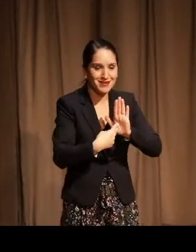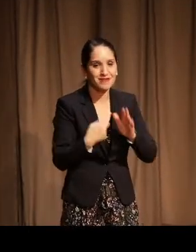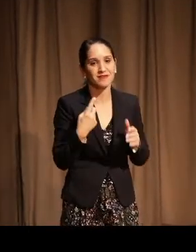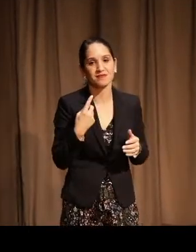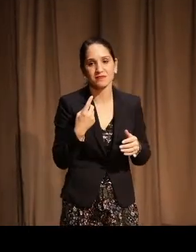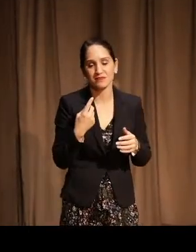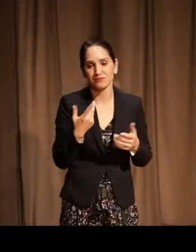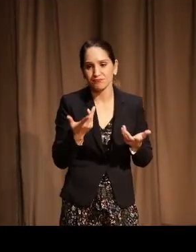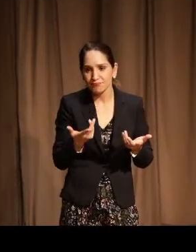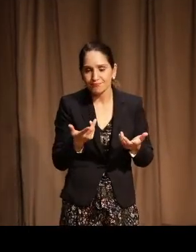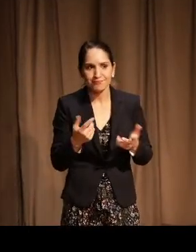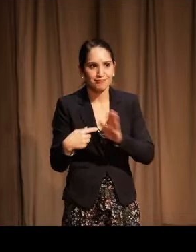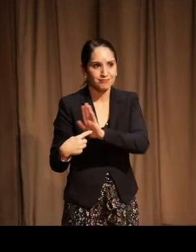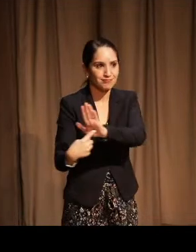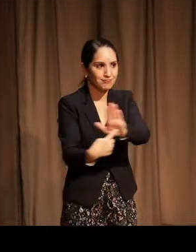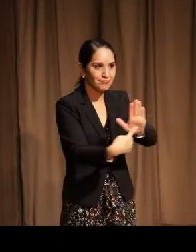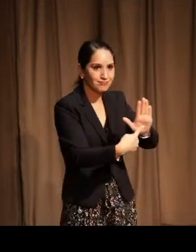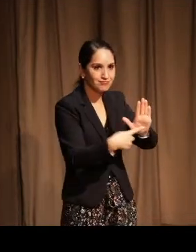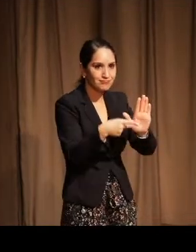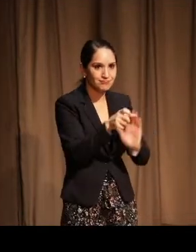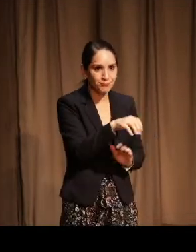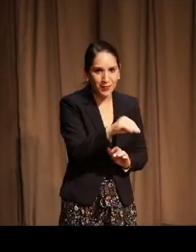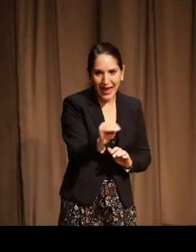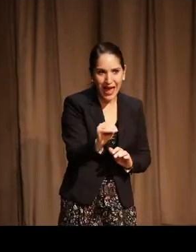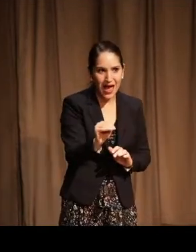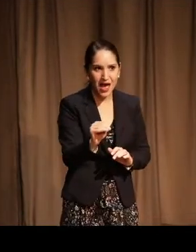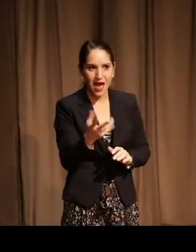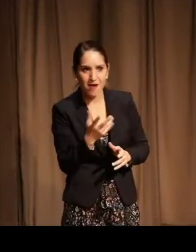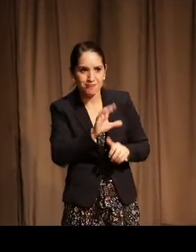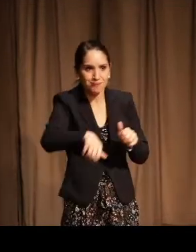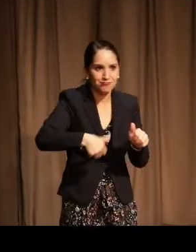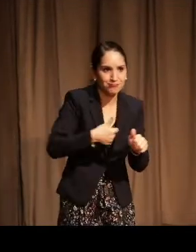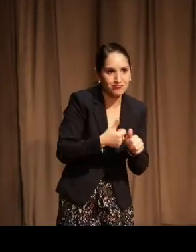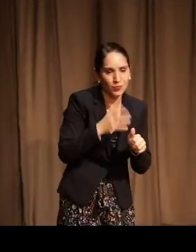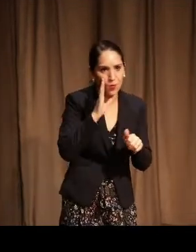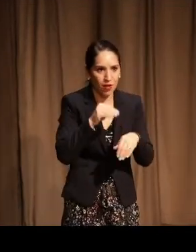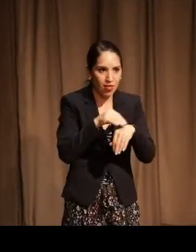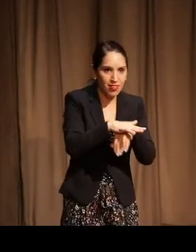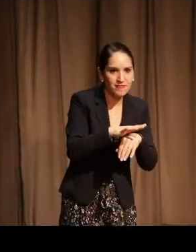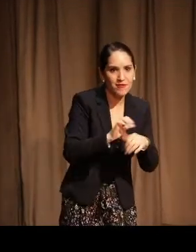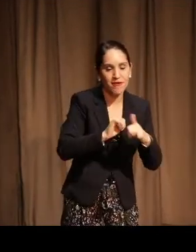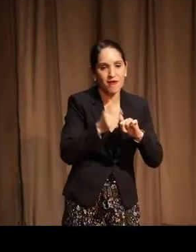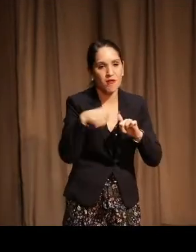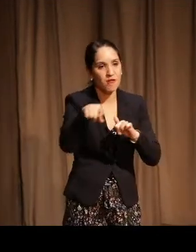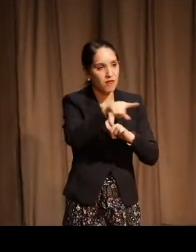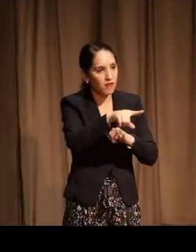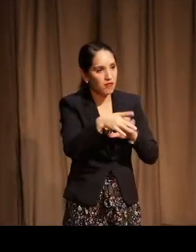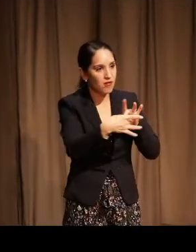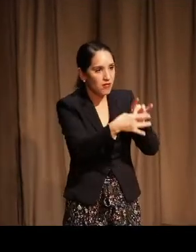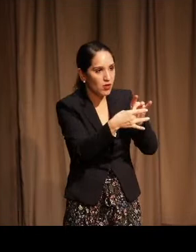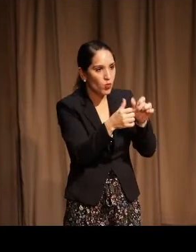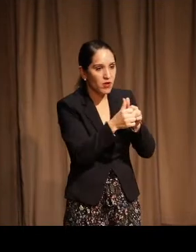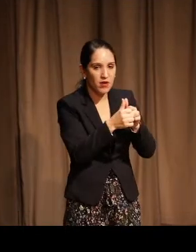to be exhibited at the museum and how it could relate to our audience and our mission.